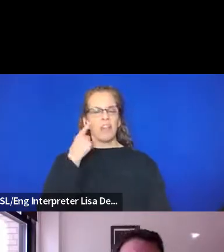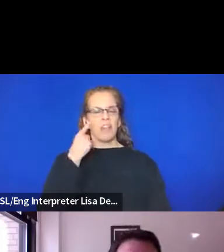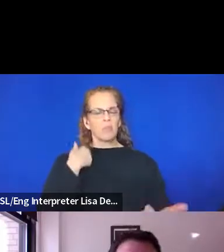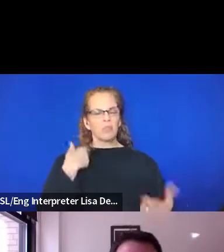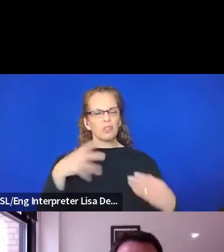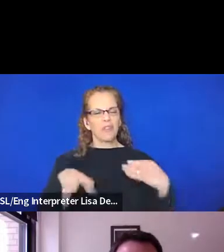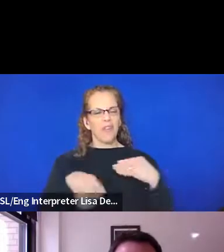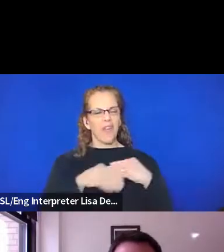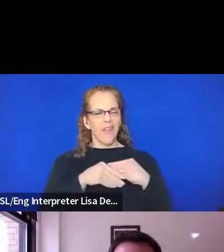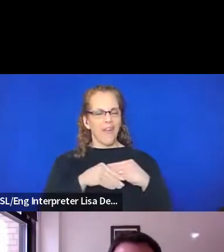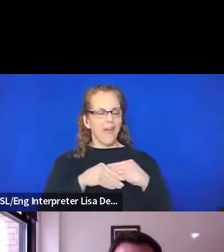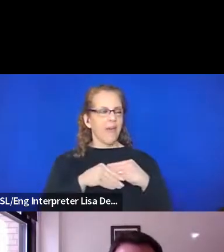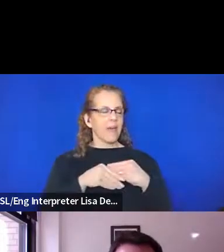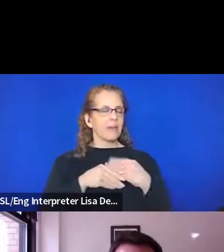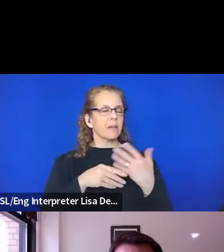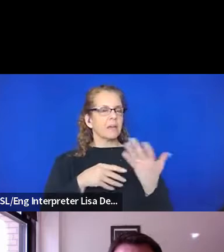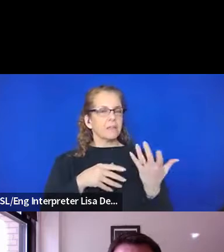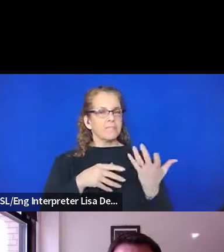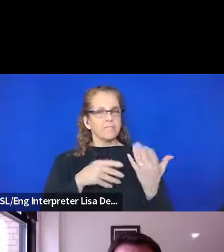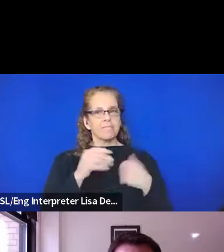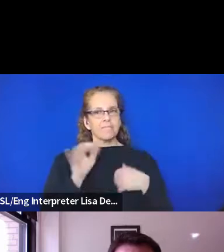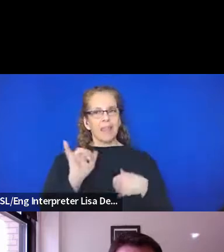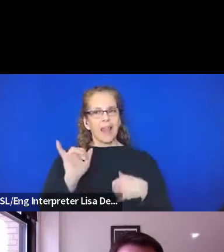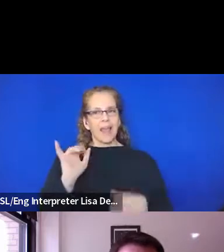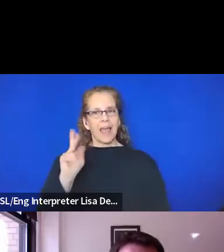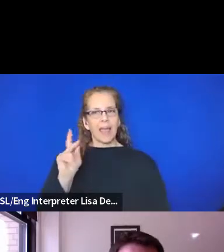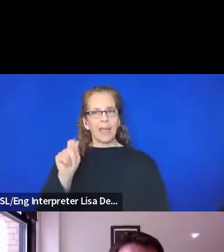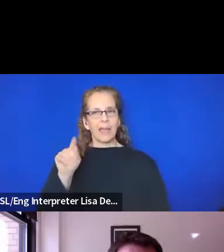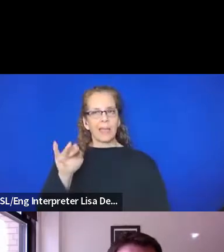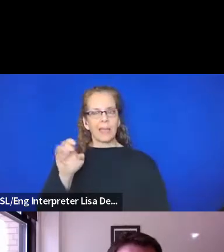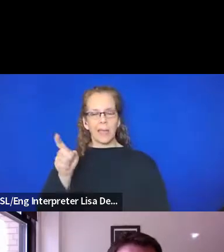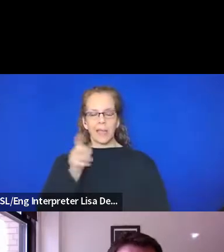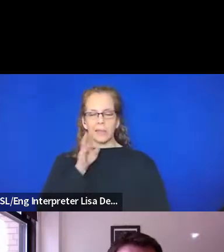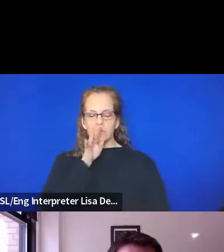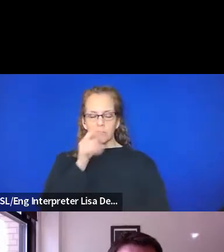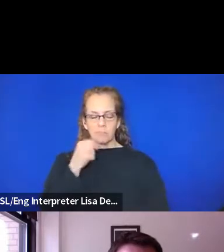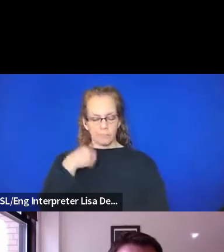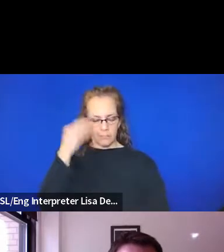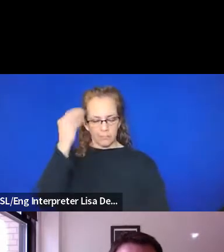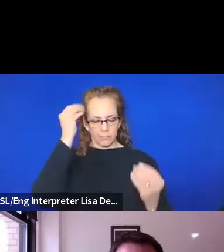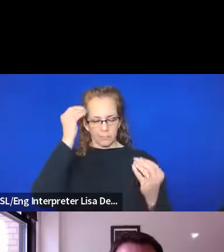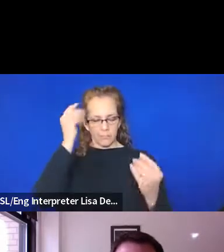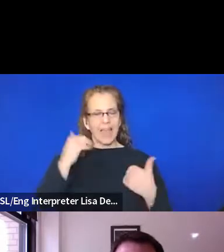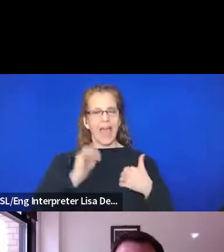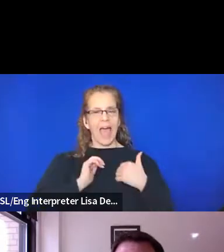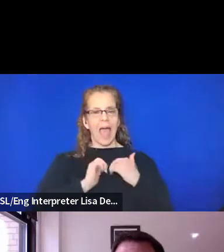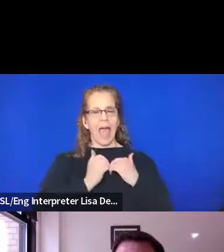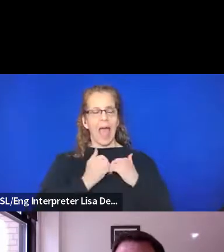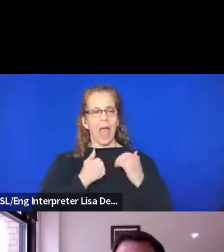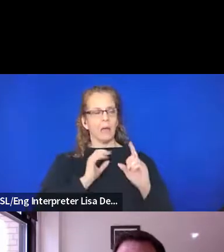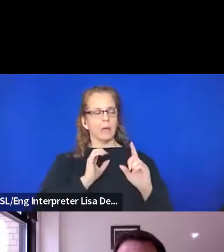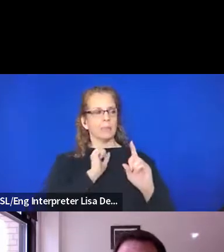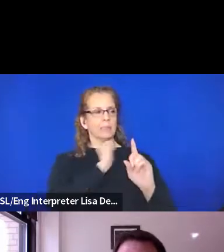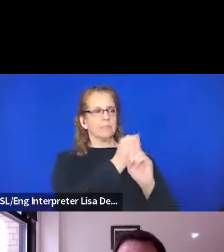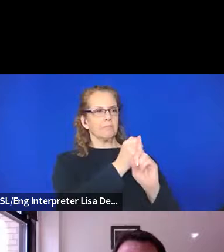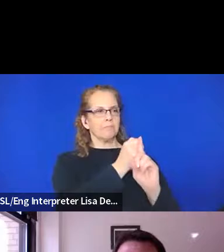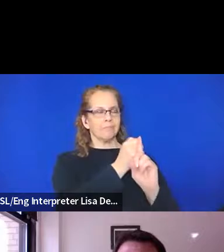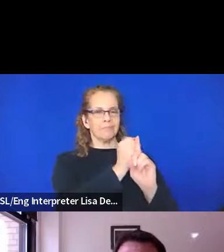as we think about like how, as Kay was talking, I was like, how has it impacted our mission? I think,